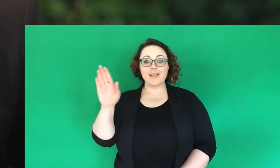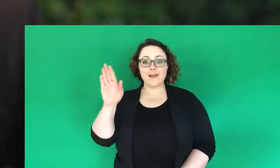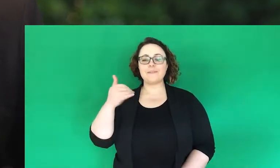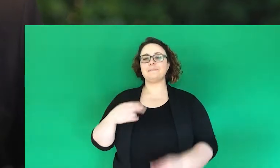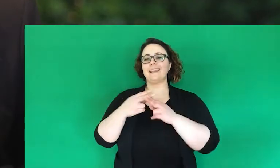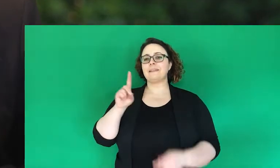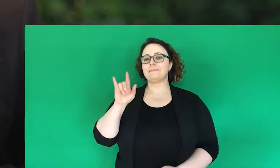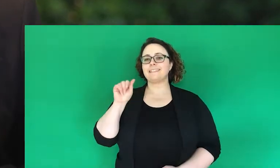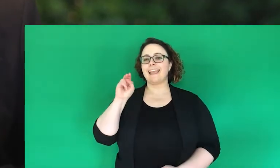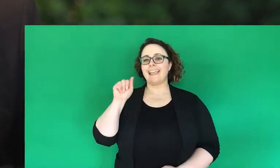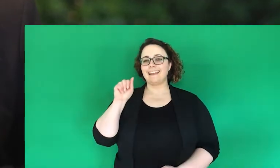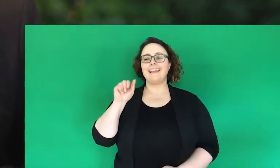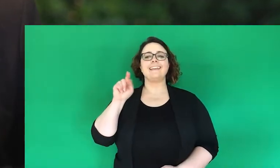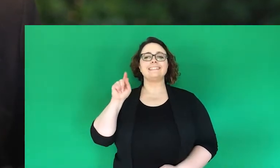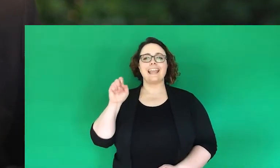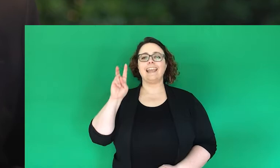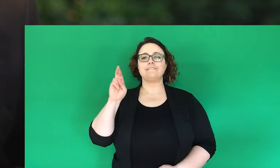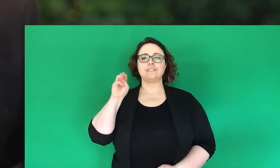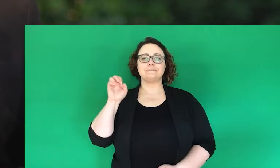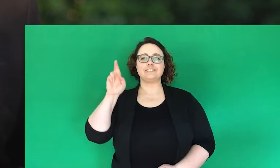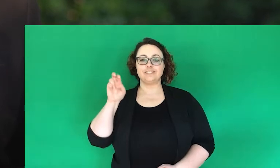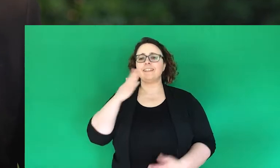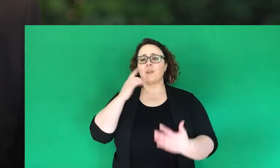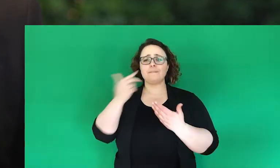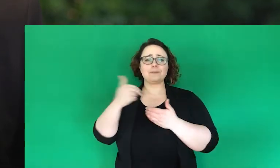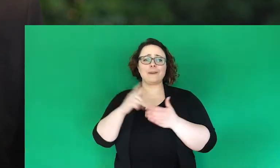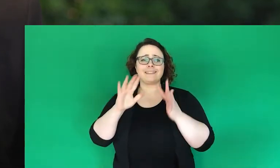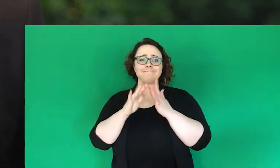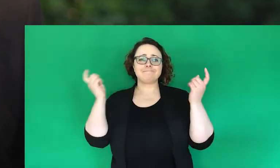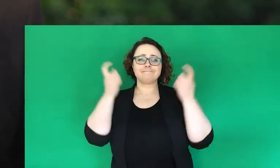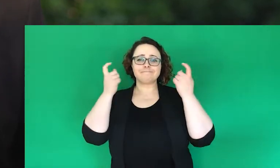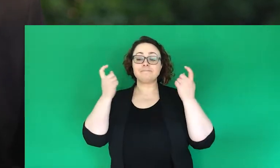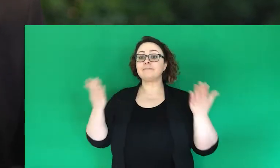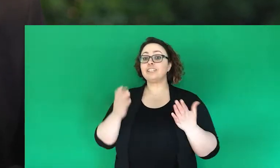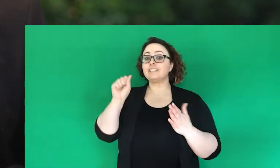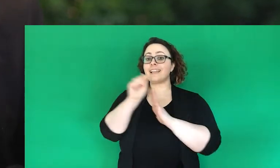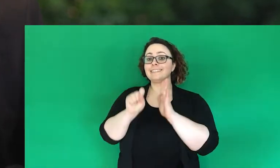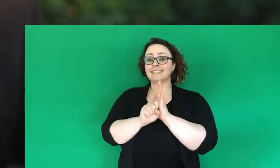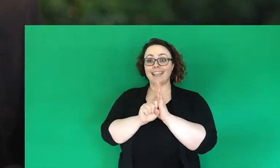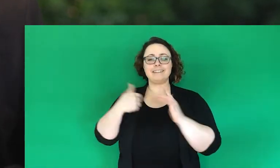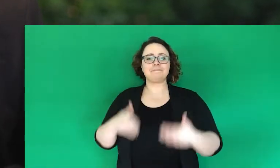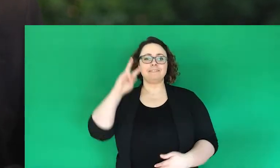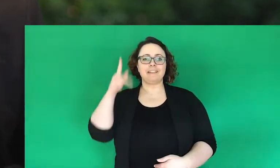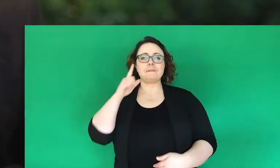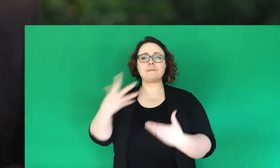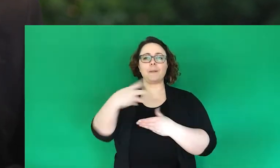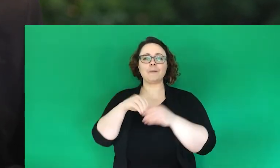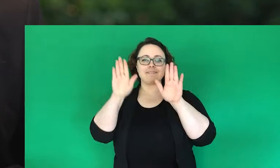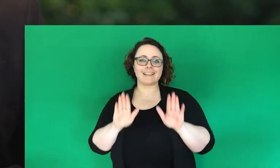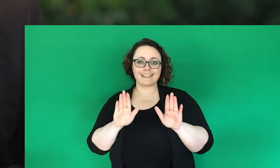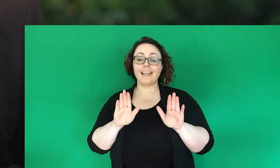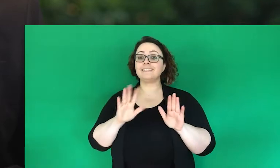Hello, my name is Diana Tate-Vermeer. Thank you for joining this virtual celebration. As Sacramento State's Vice President for